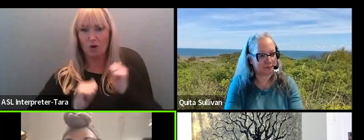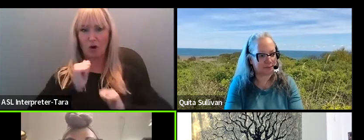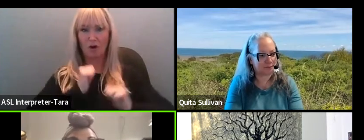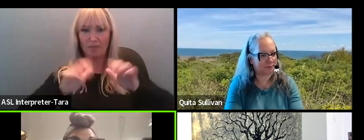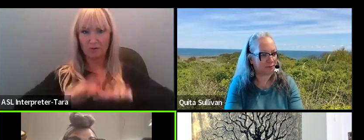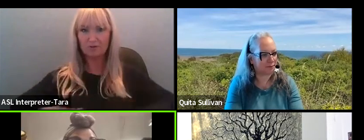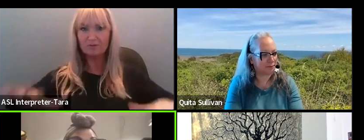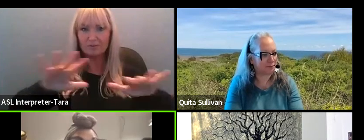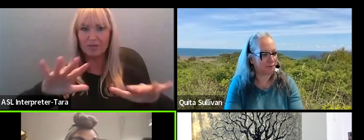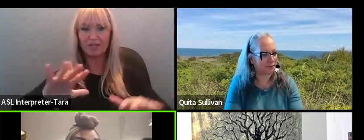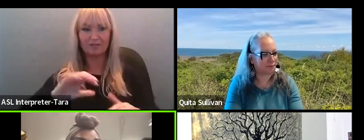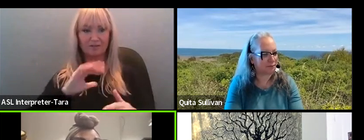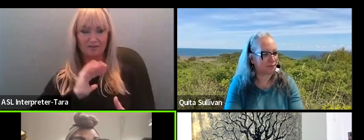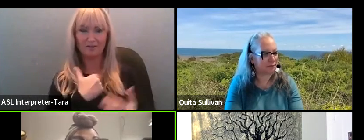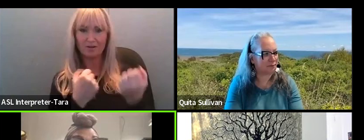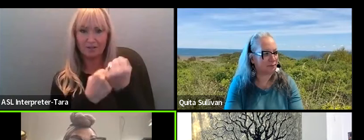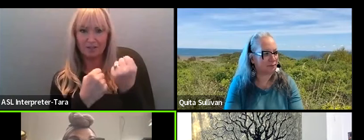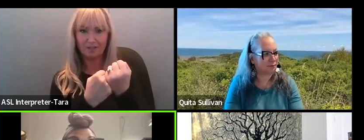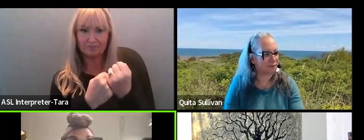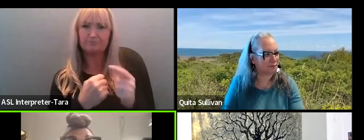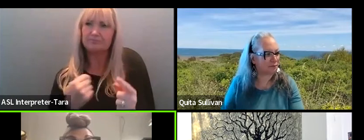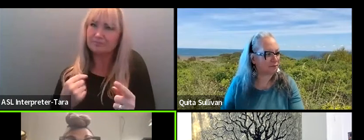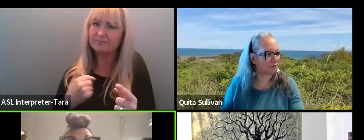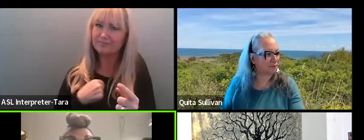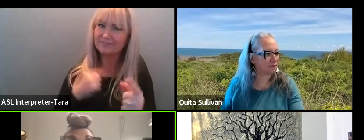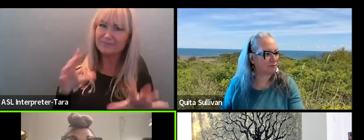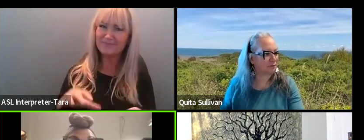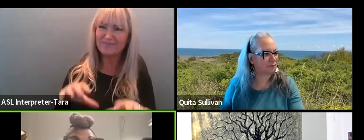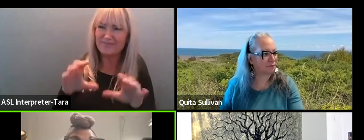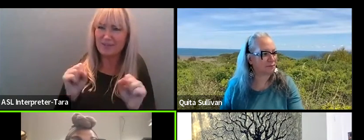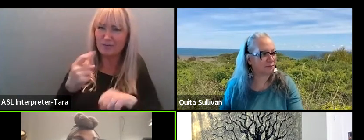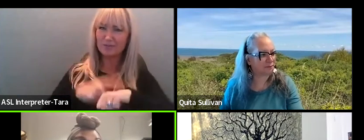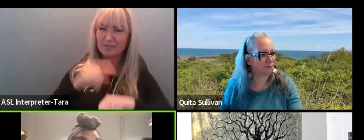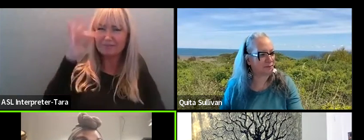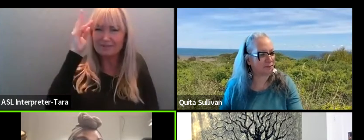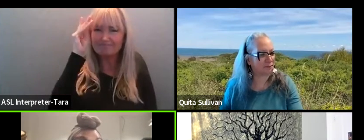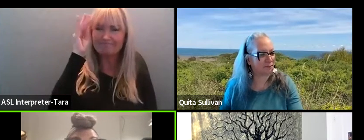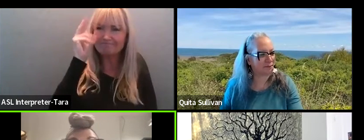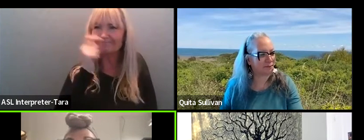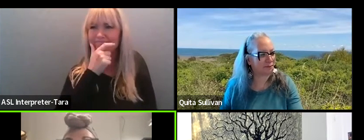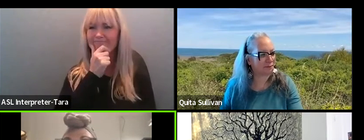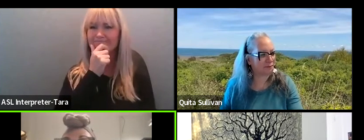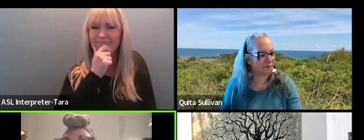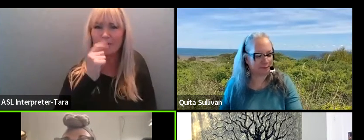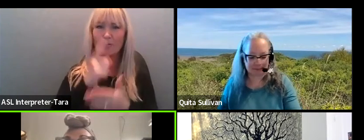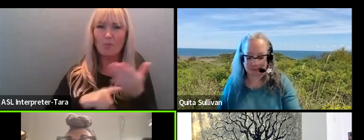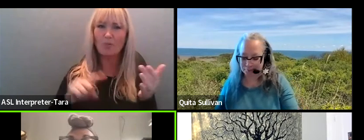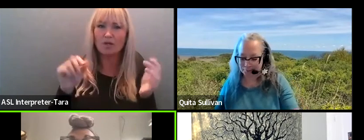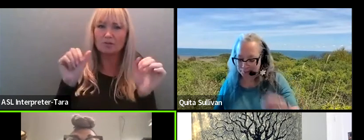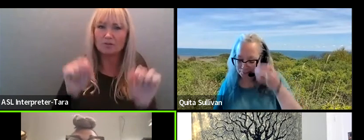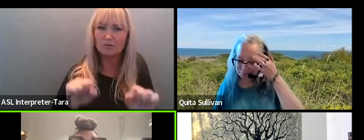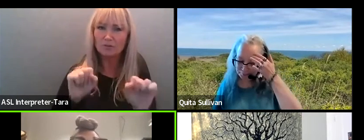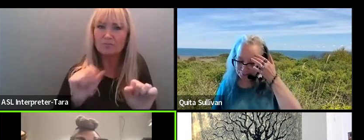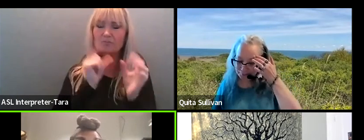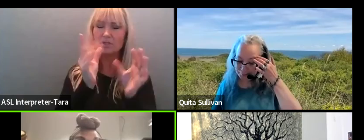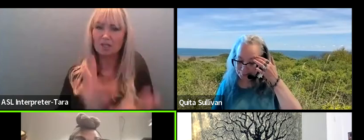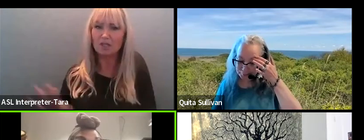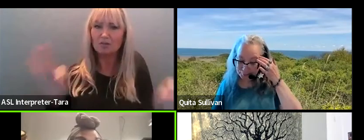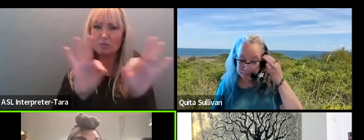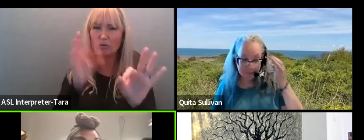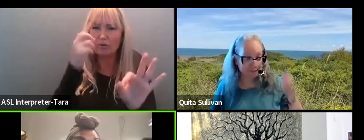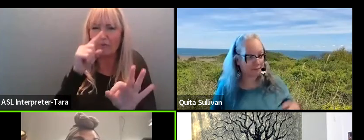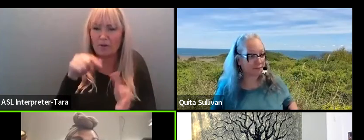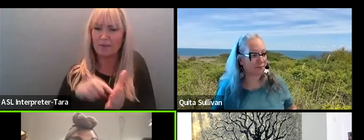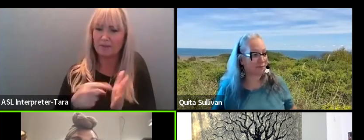support you. And I took a while to marinate on what I thought could be important for this